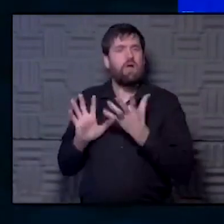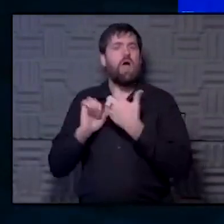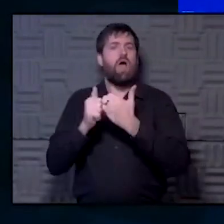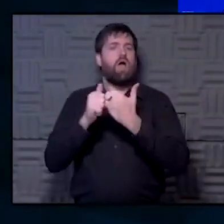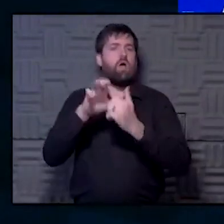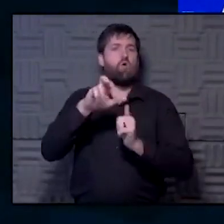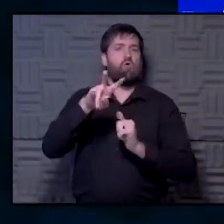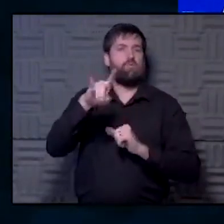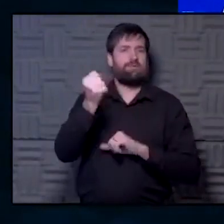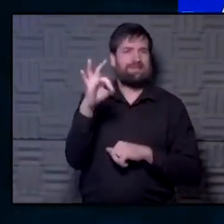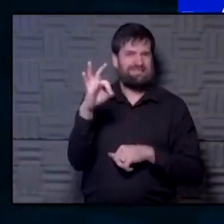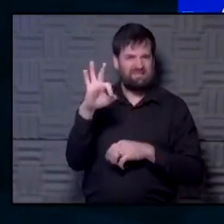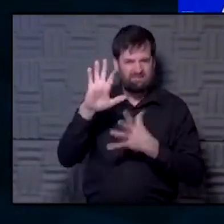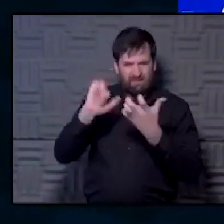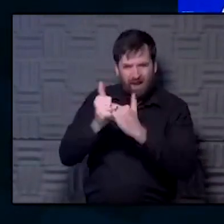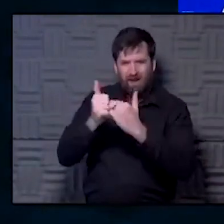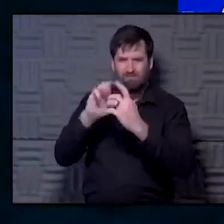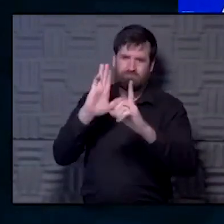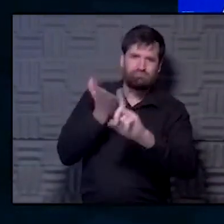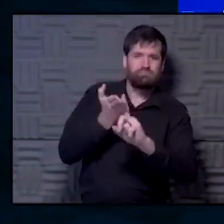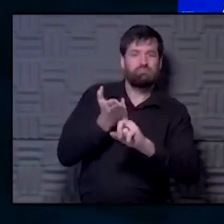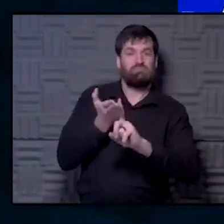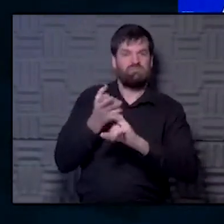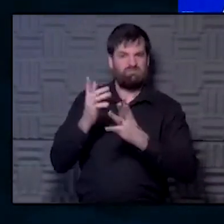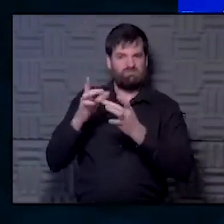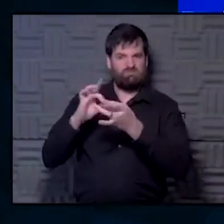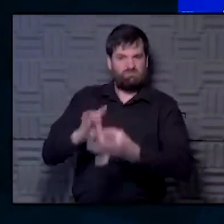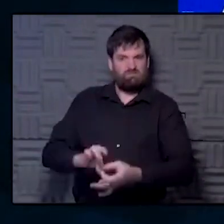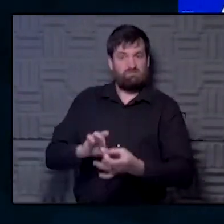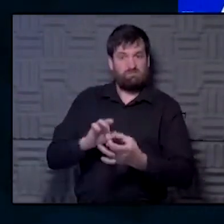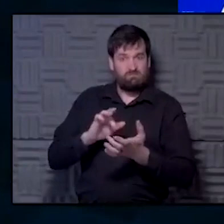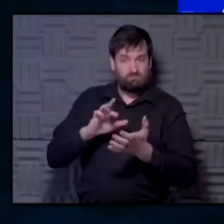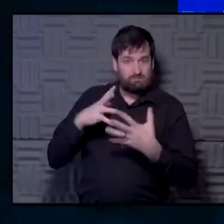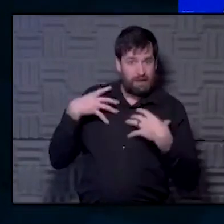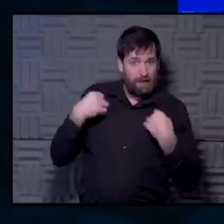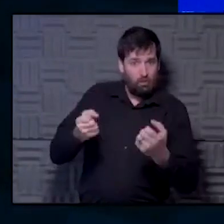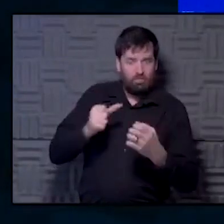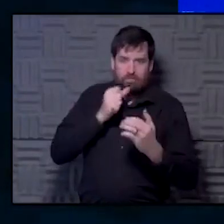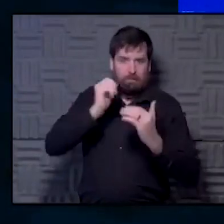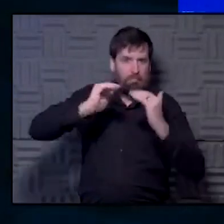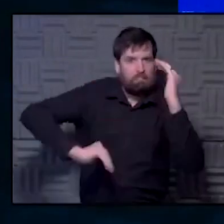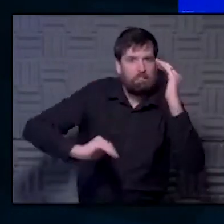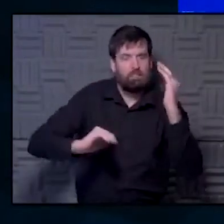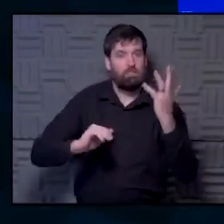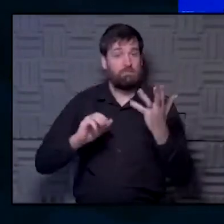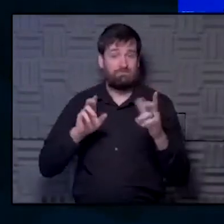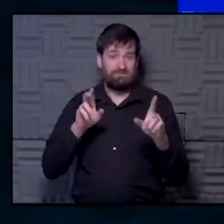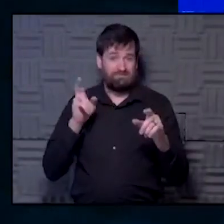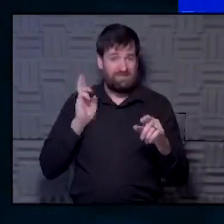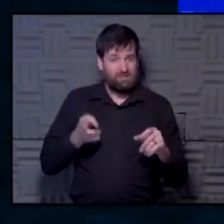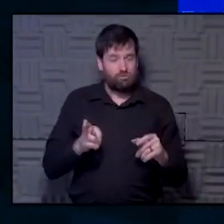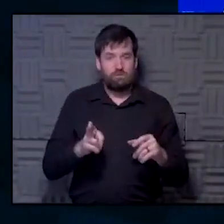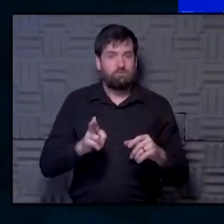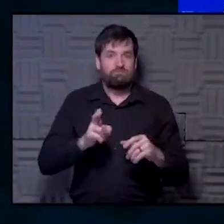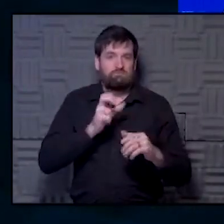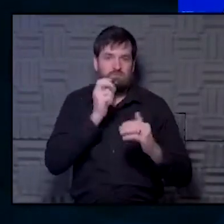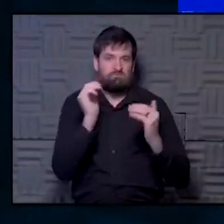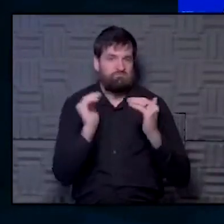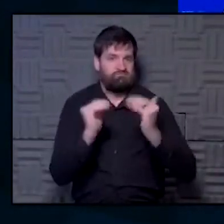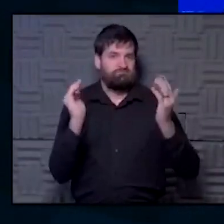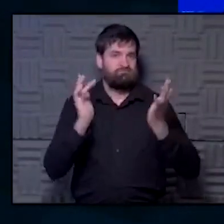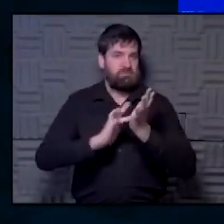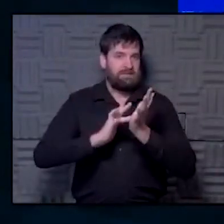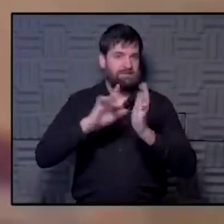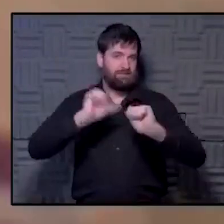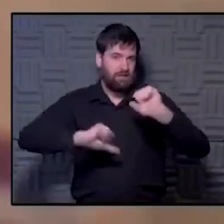COVID-19? How can we get to some of these health inequities and maybe a history, well, not maybe, and also a history of a lack of justice in medicine